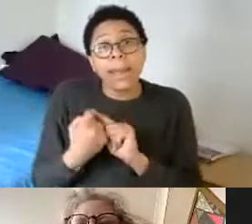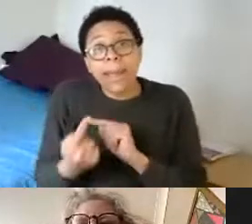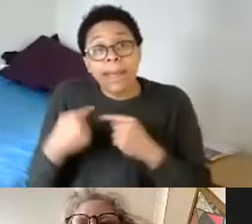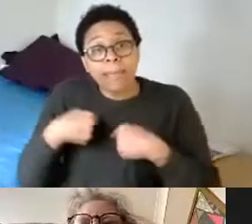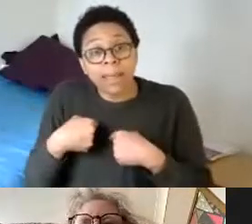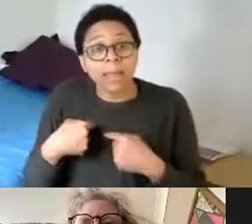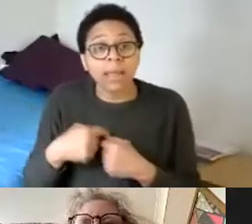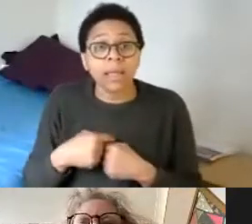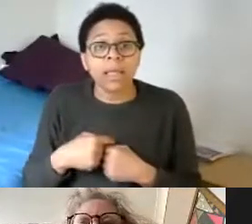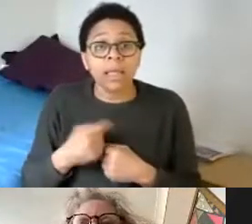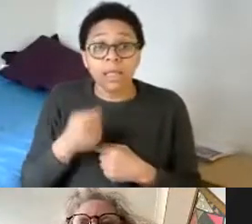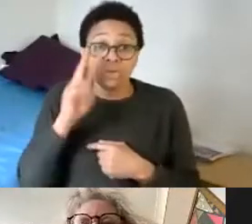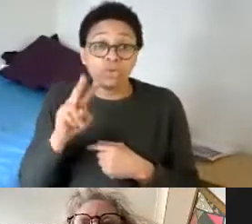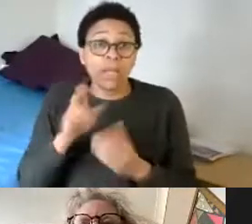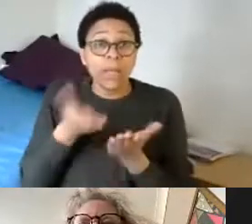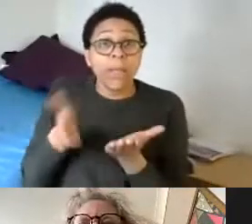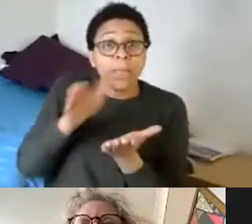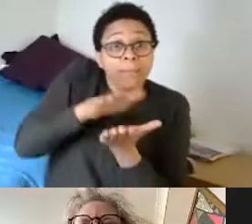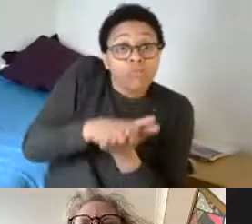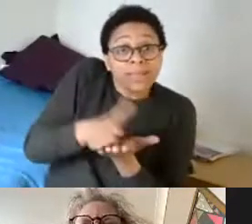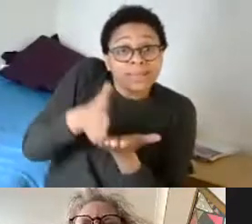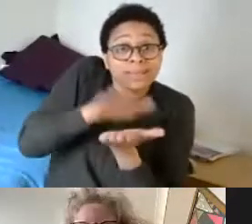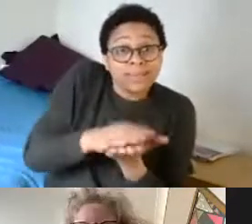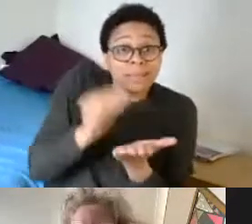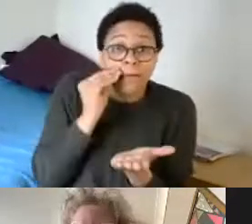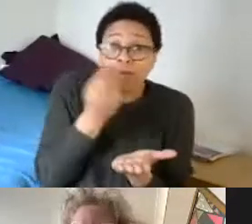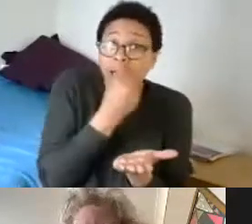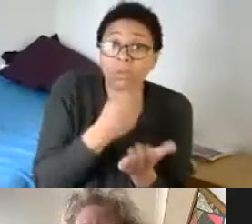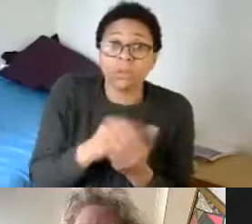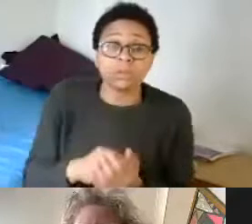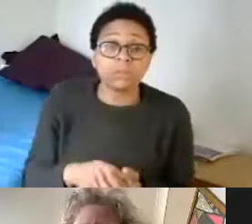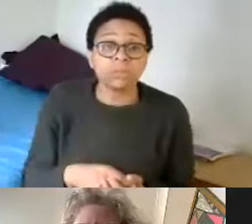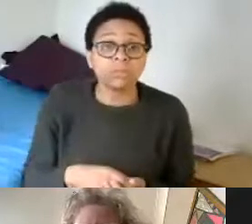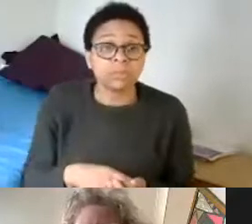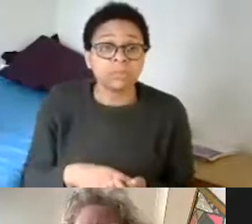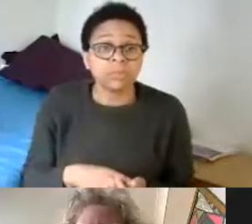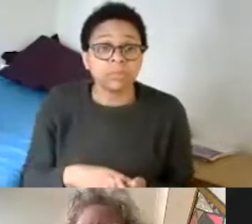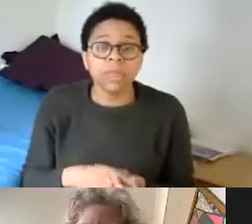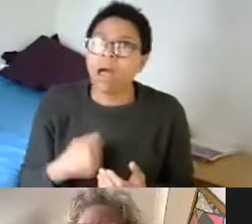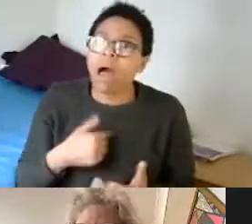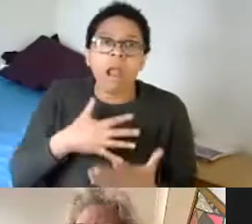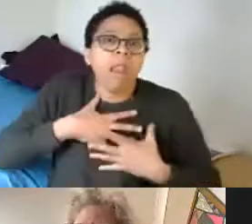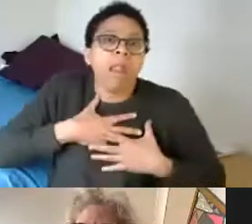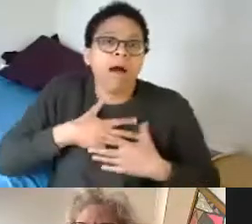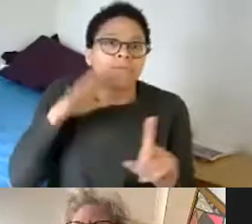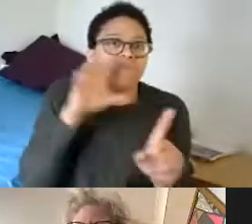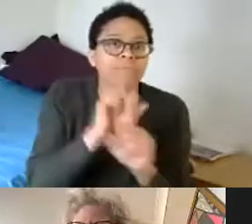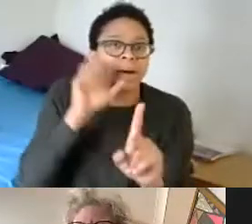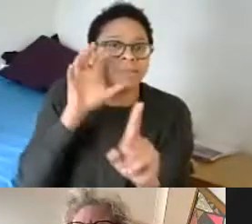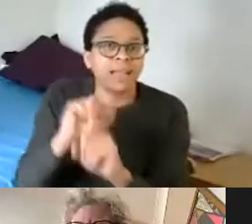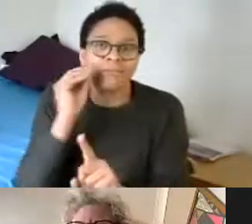you see the pressed flowers? They're beautiful. Yeah. I love finding pressed flowers in books because it's